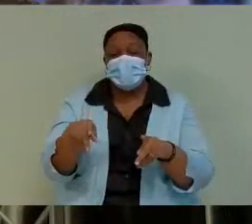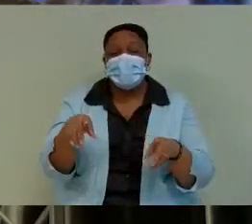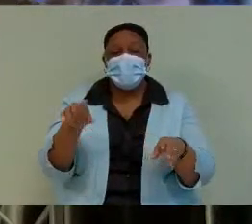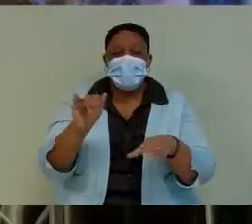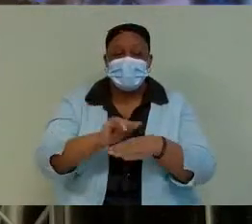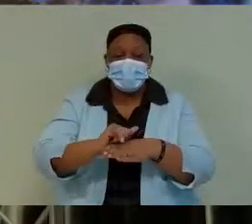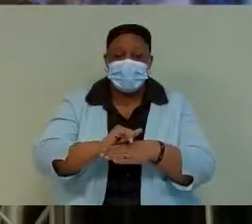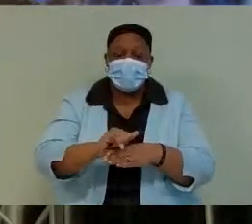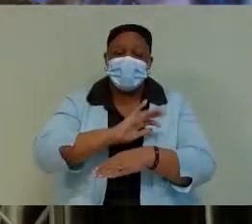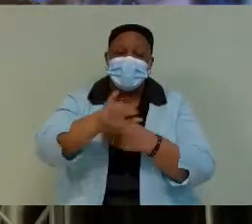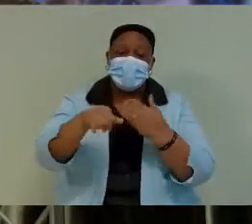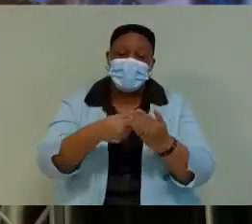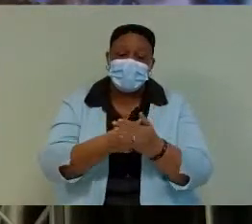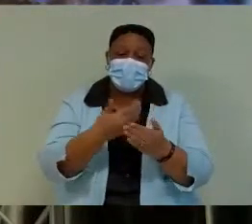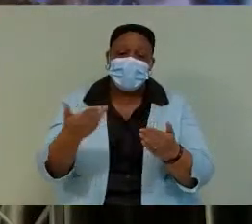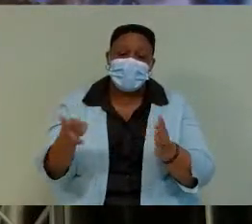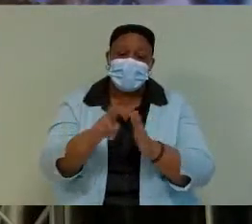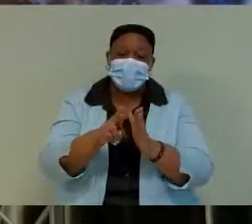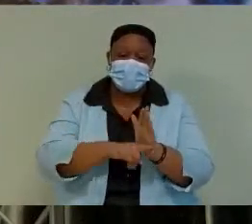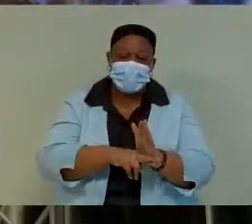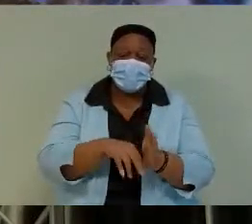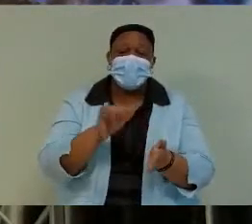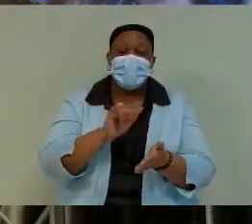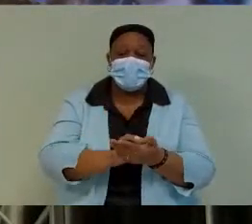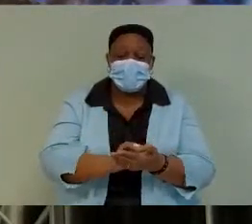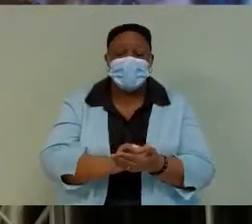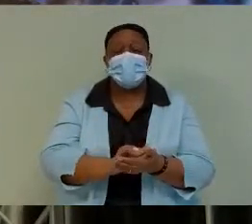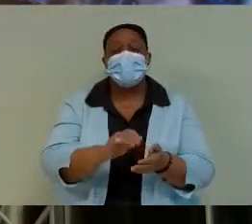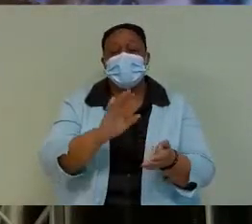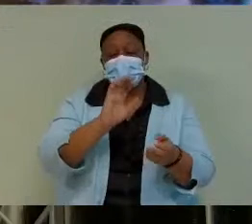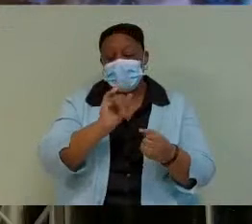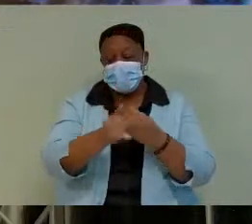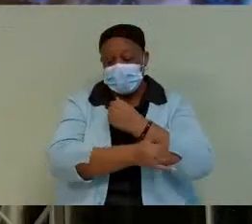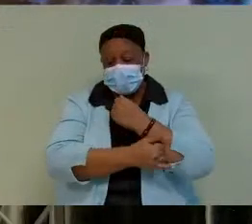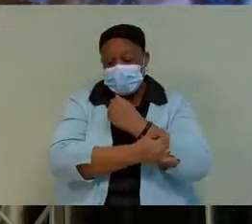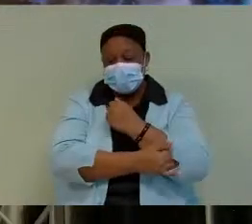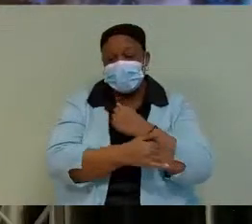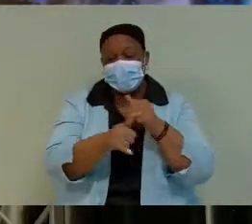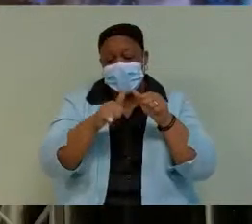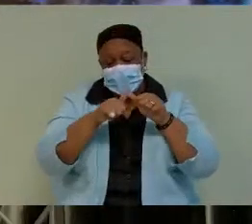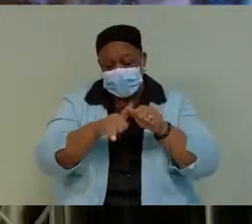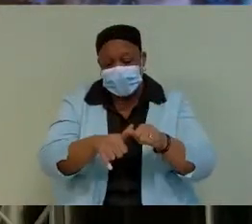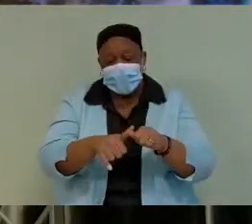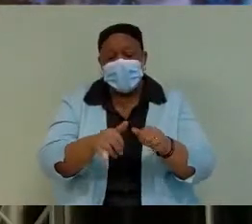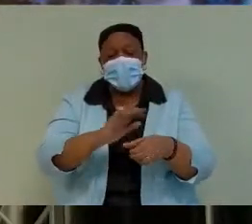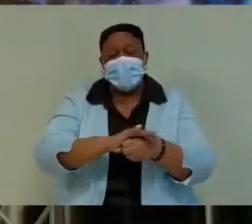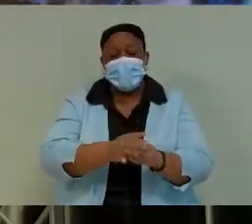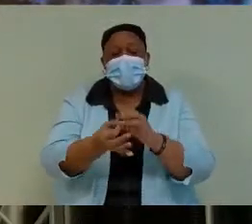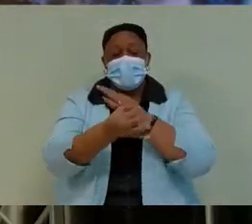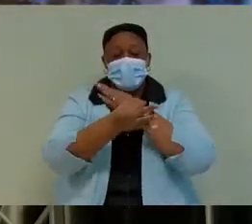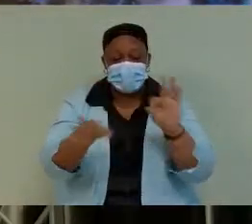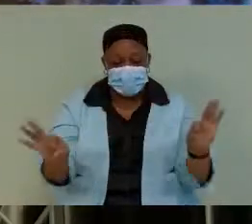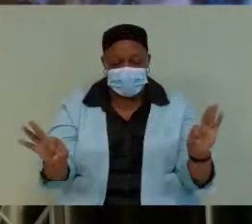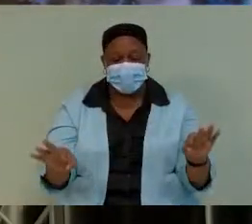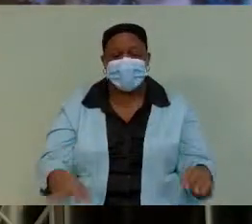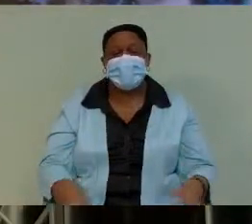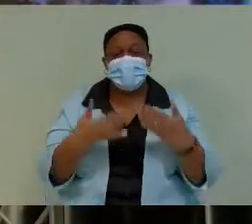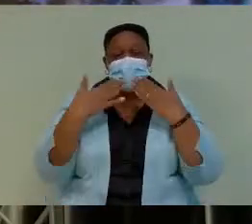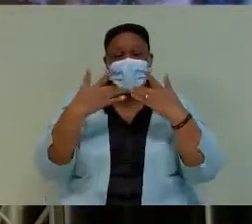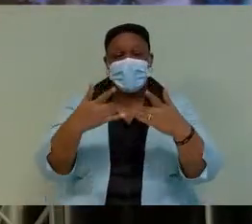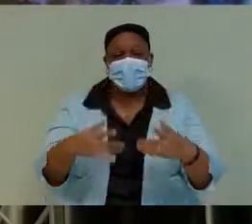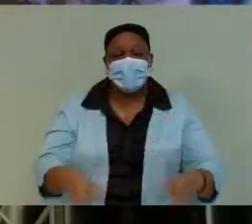the protocols, adhere to them, so that our country can remain COVID-free. Thank you.